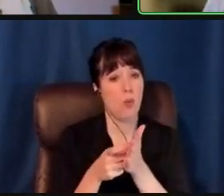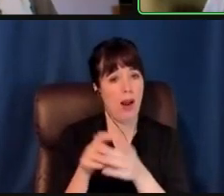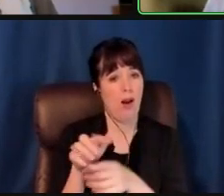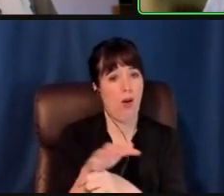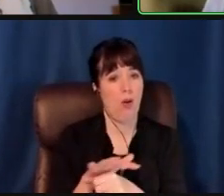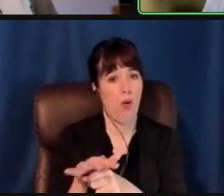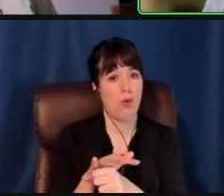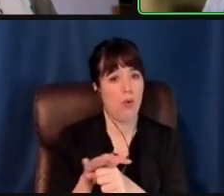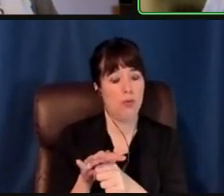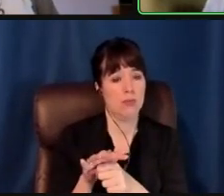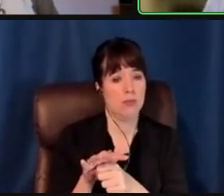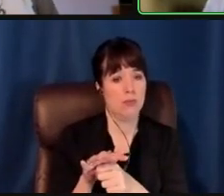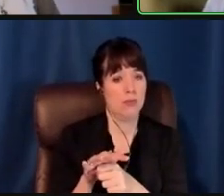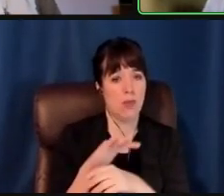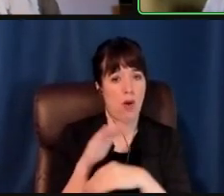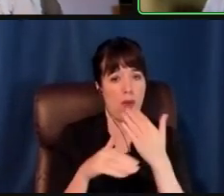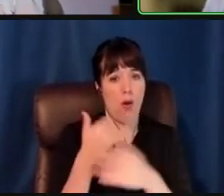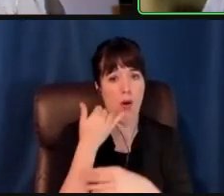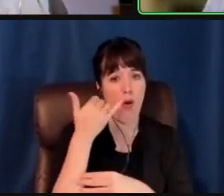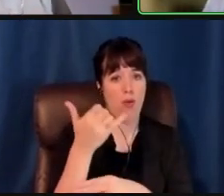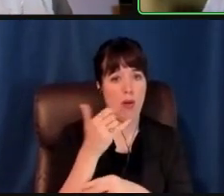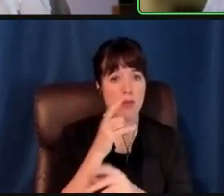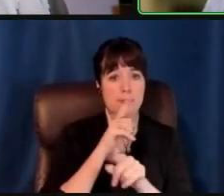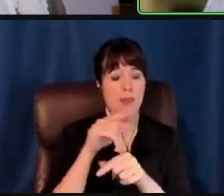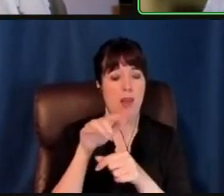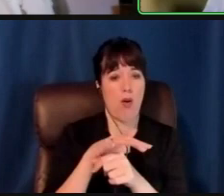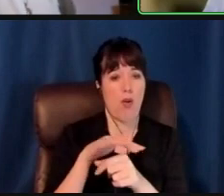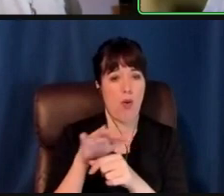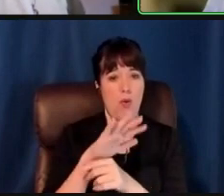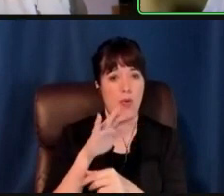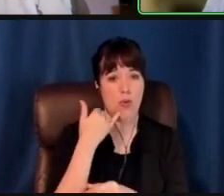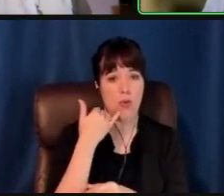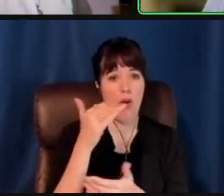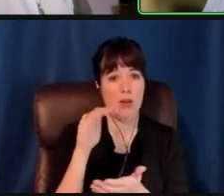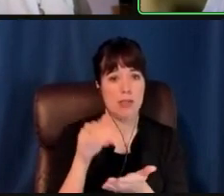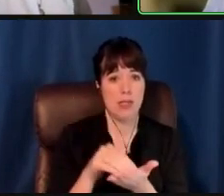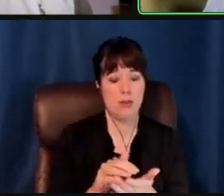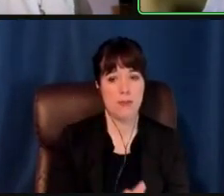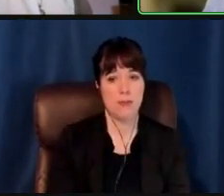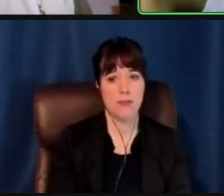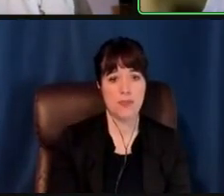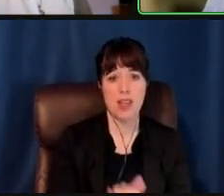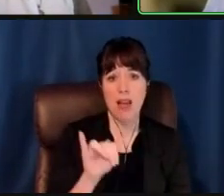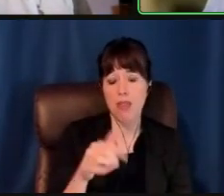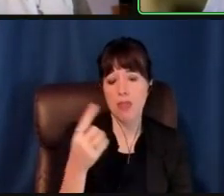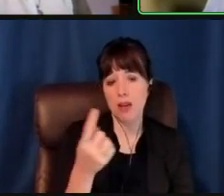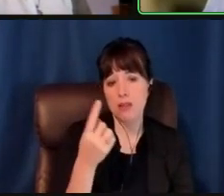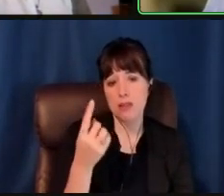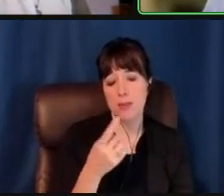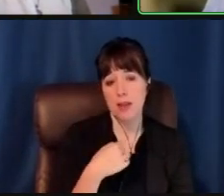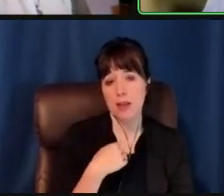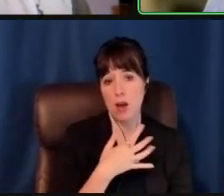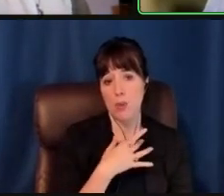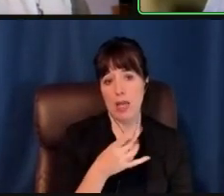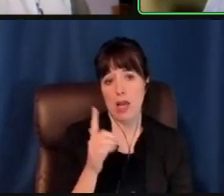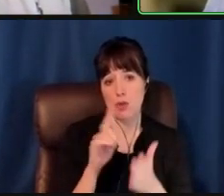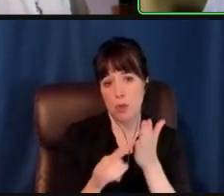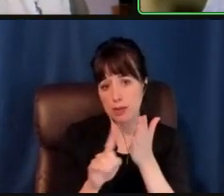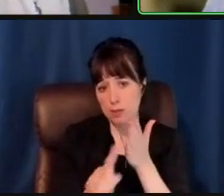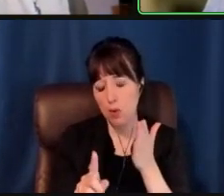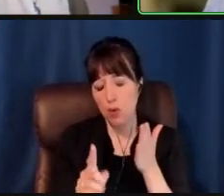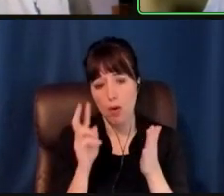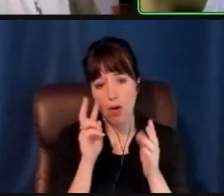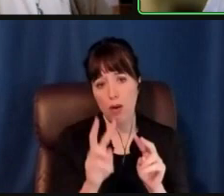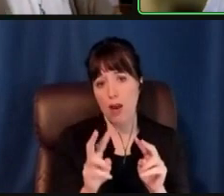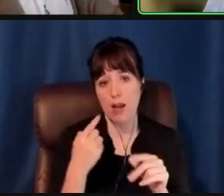locals, all calls be picked up at a local call center. So that's something that I'd like to explore and look at as